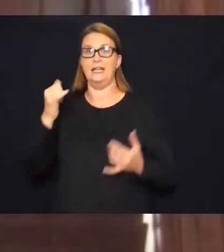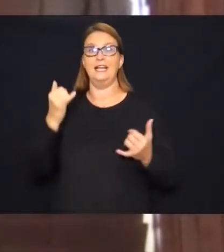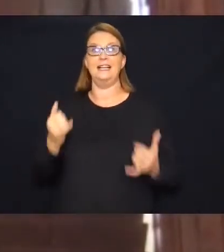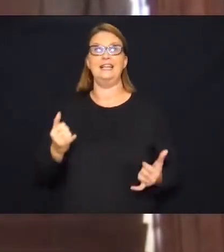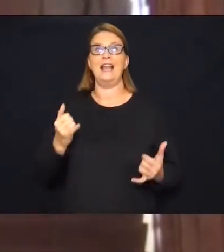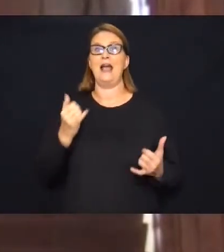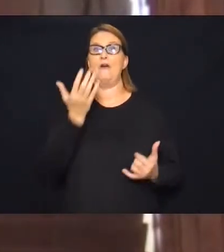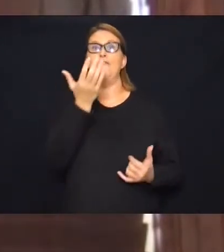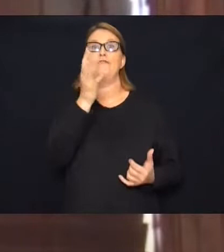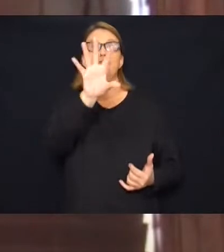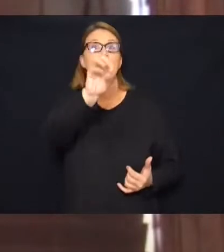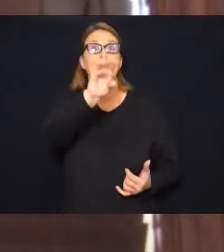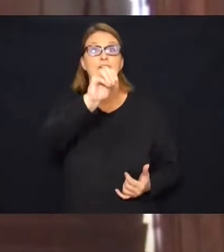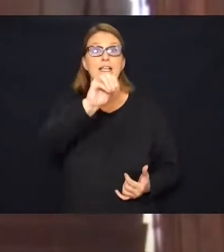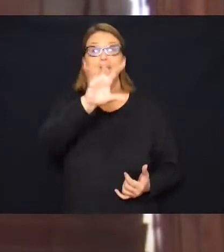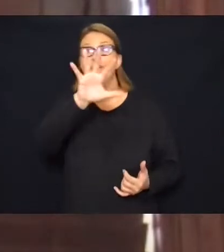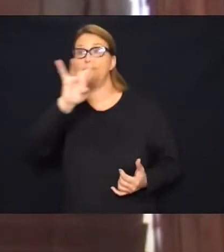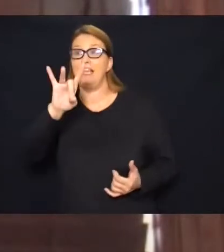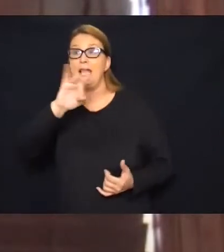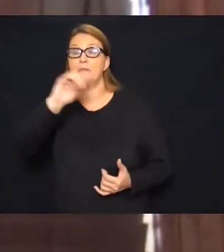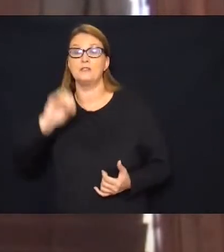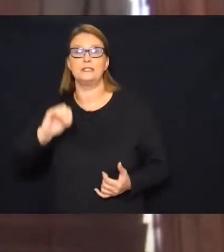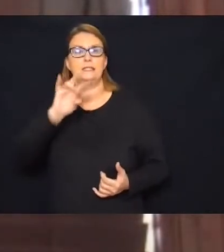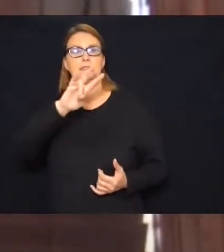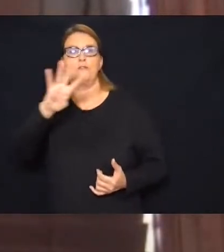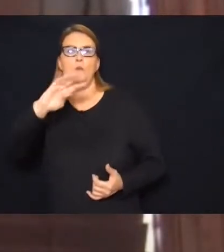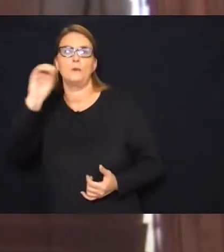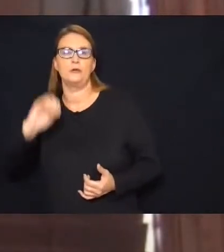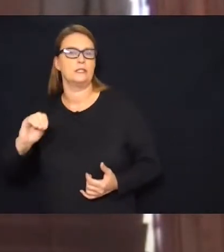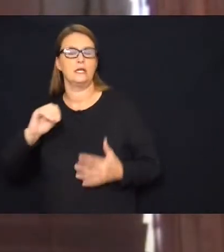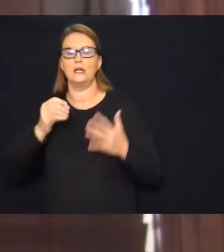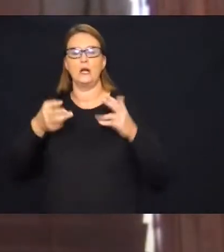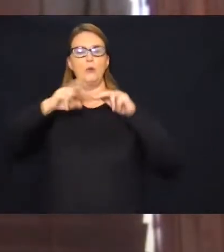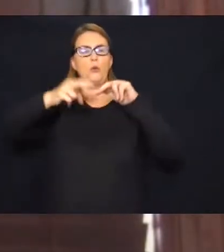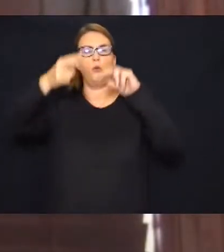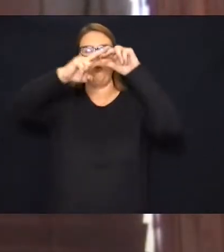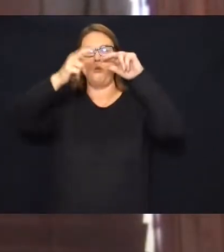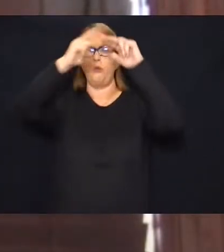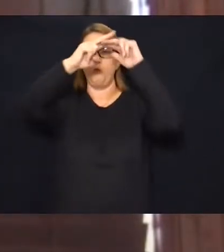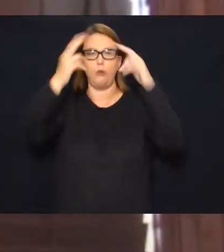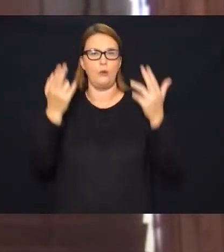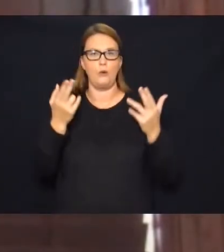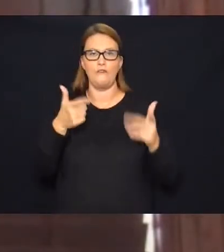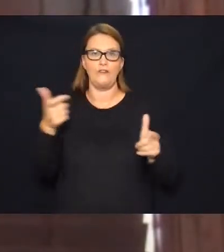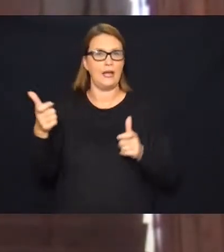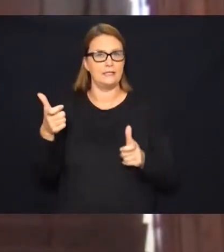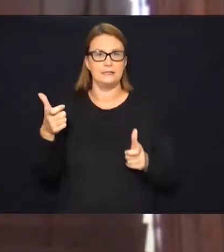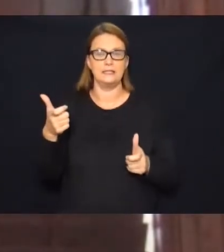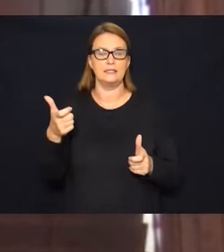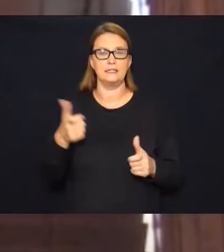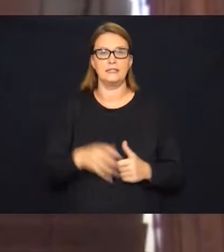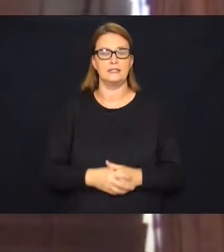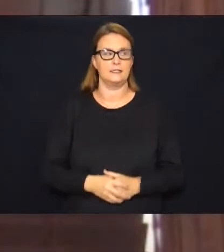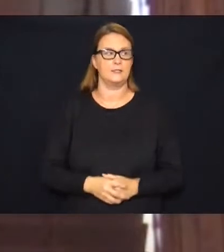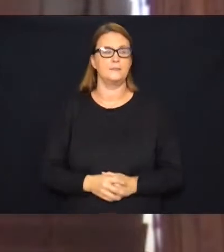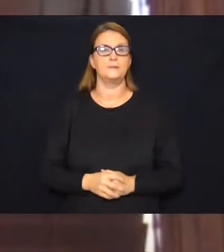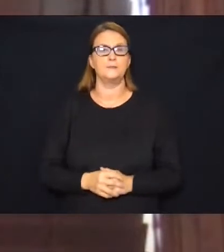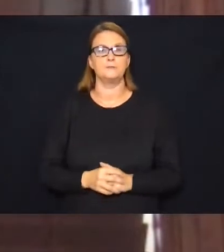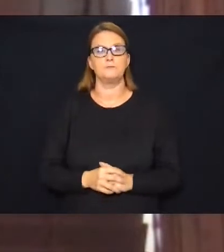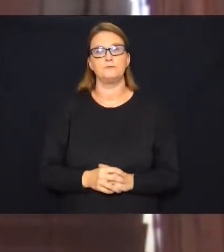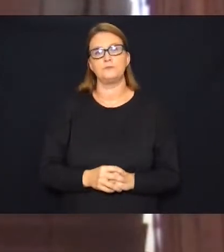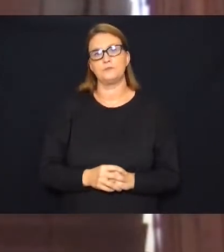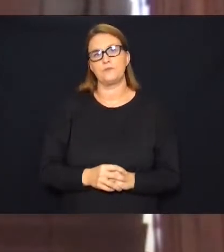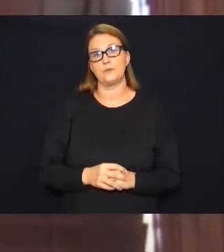to 58 to 74%, depending on where the data feed is.